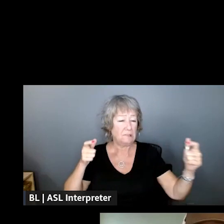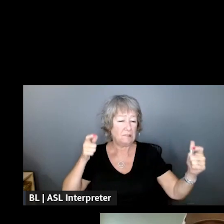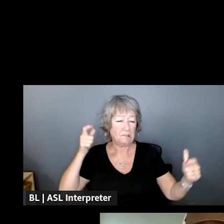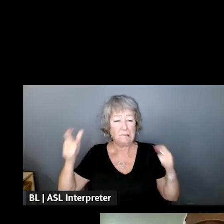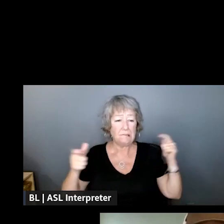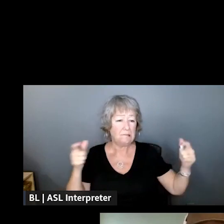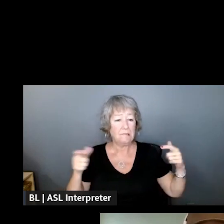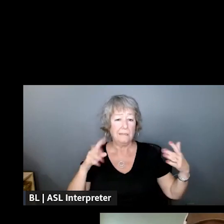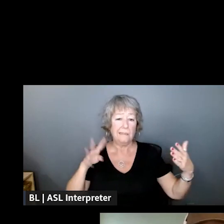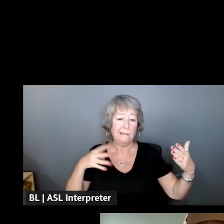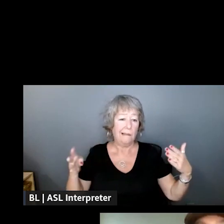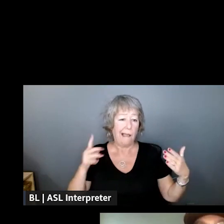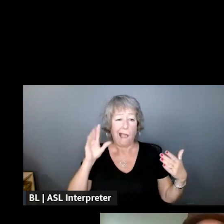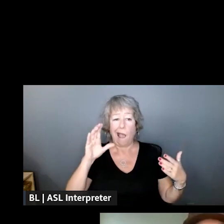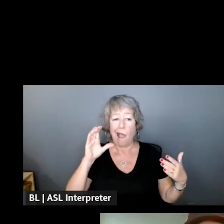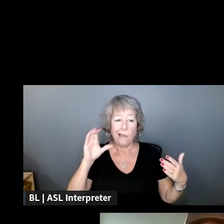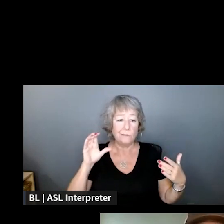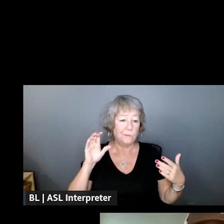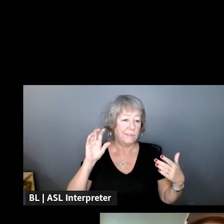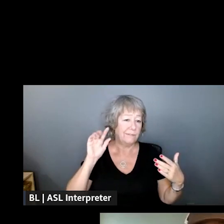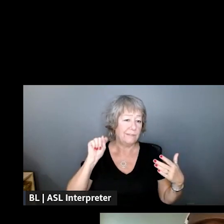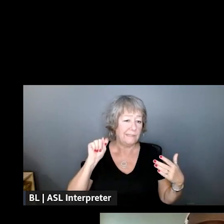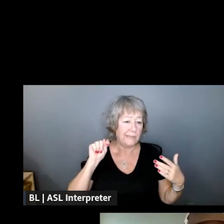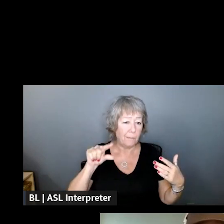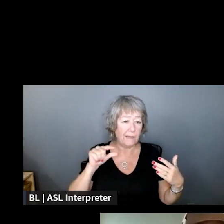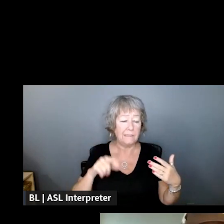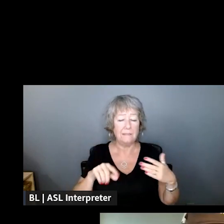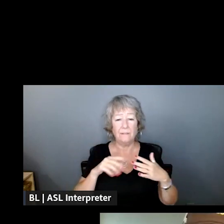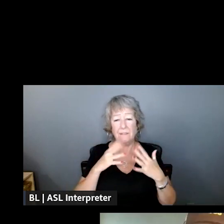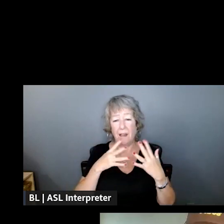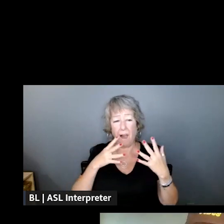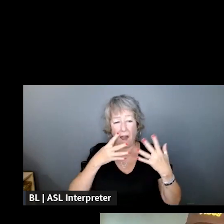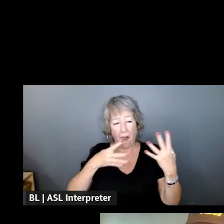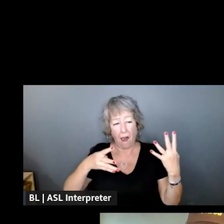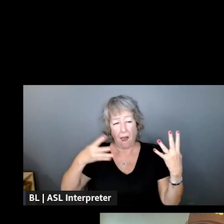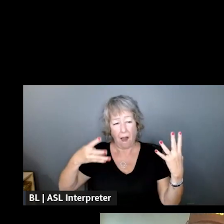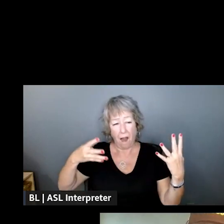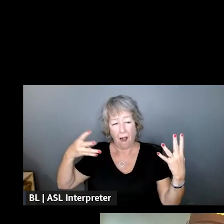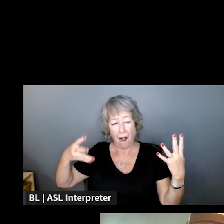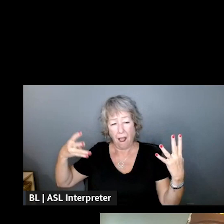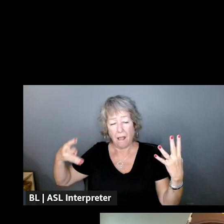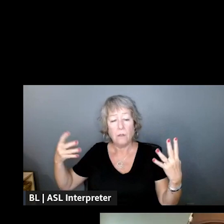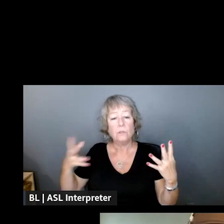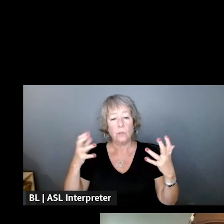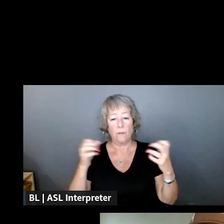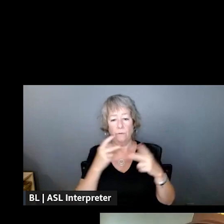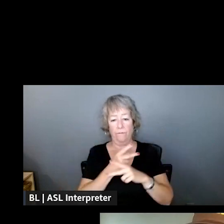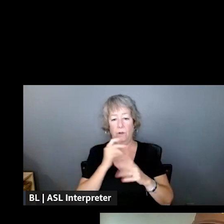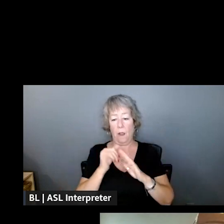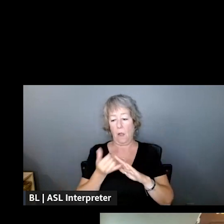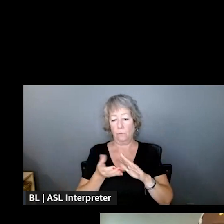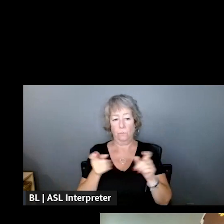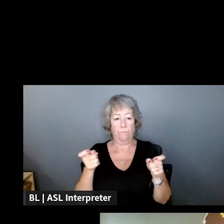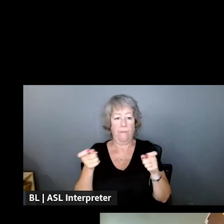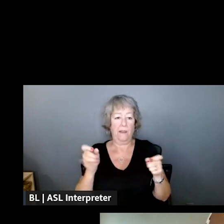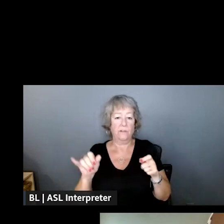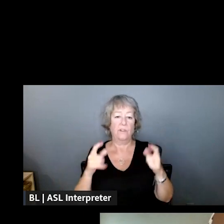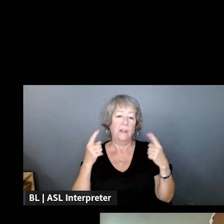hundreds of terabytes to many petabytes of data. So you want to be thinking about how to manage this effectively at scale.